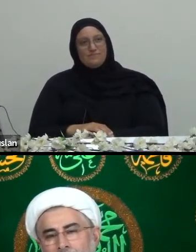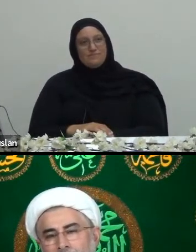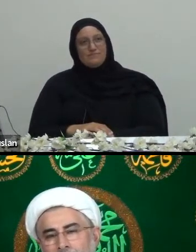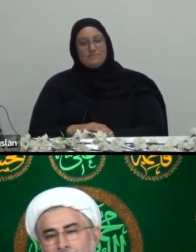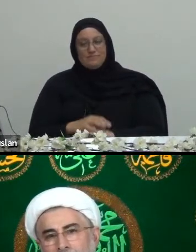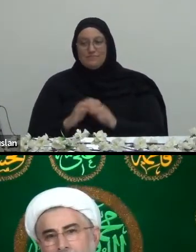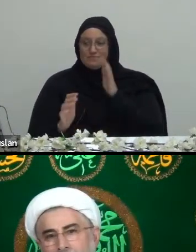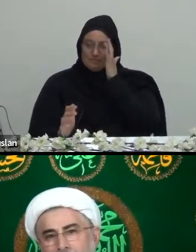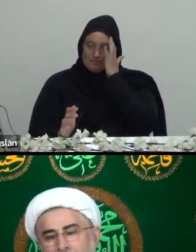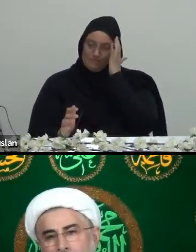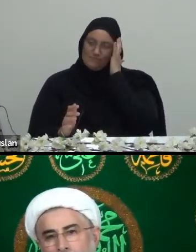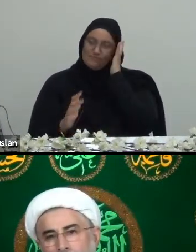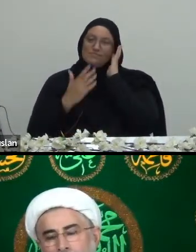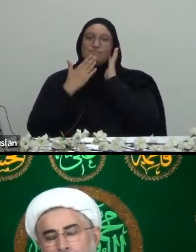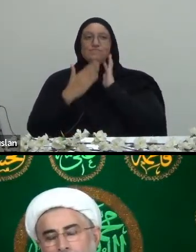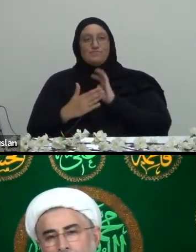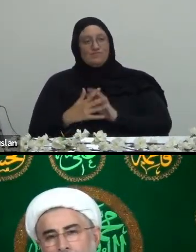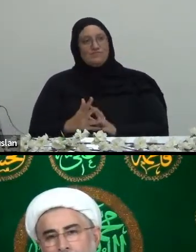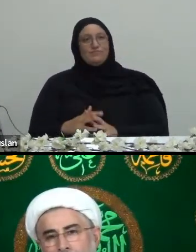Ahsan, thank you, Sheikh.